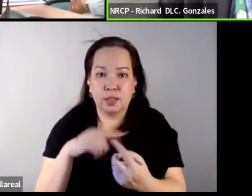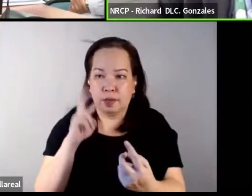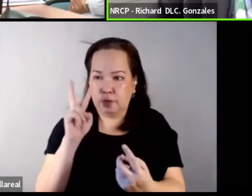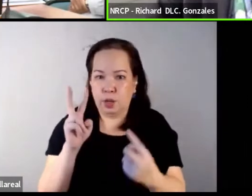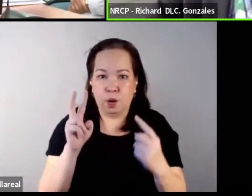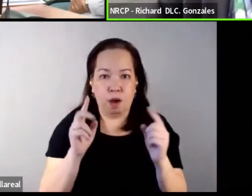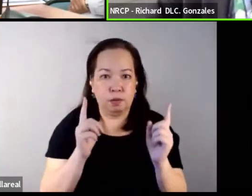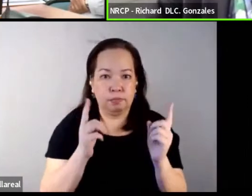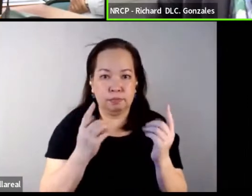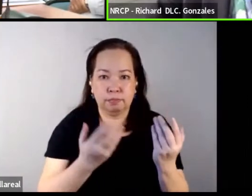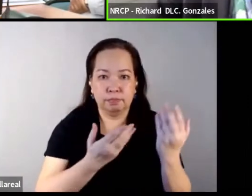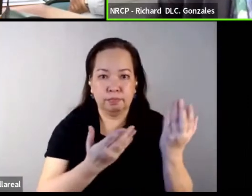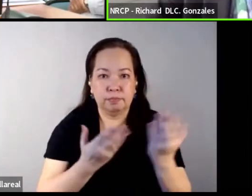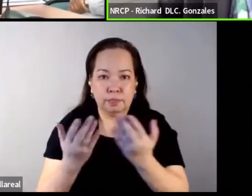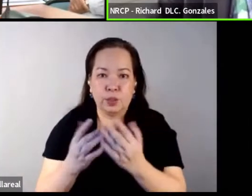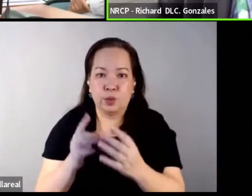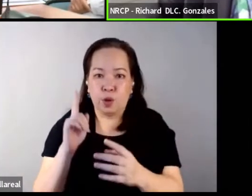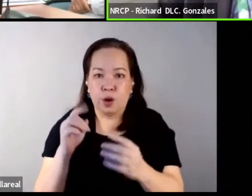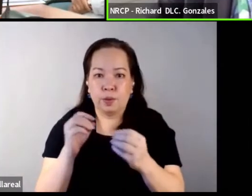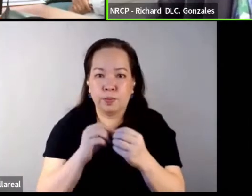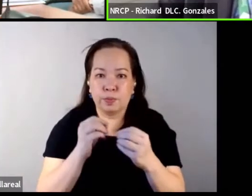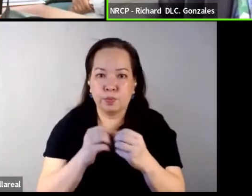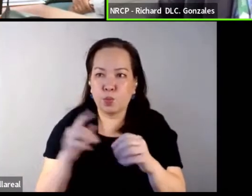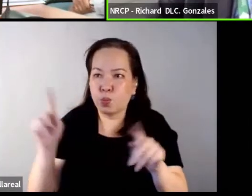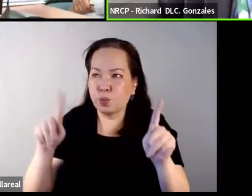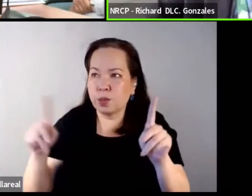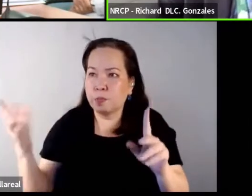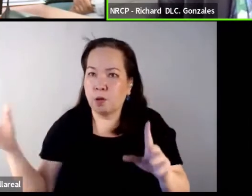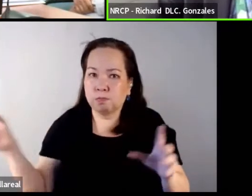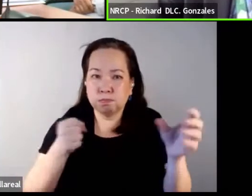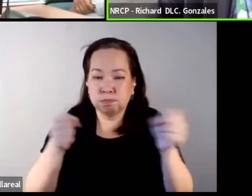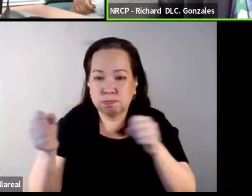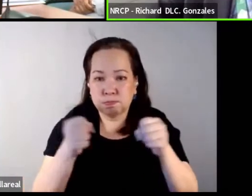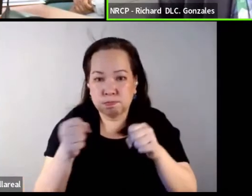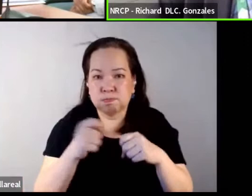Okay? One, more human resource intensive,